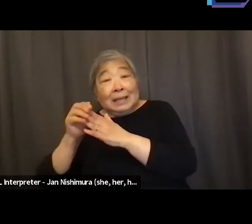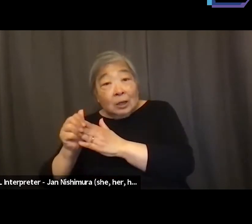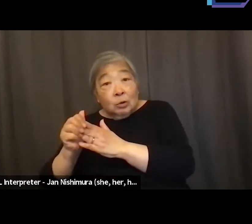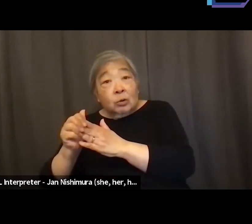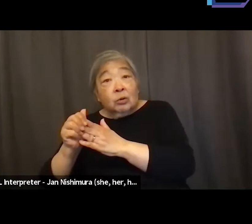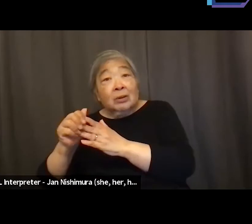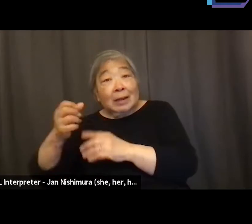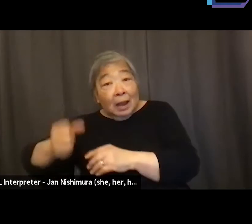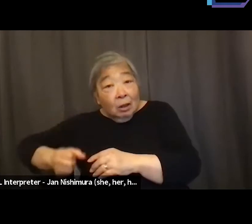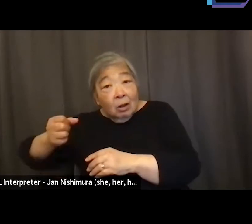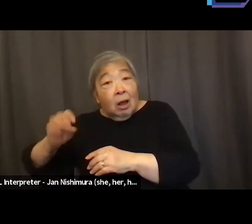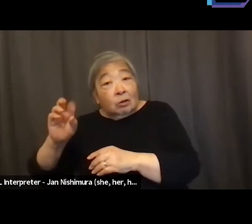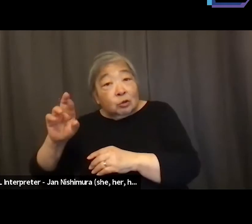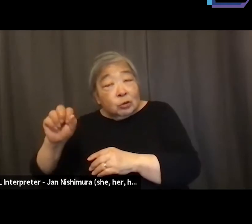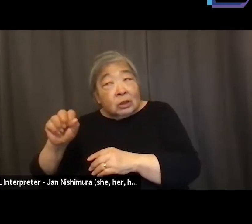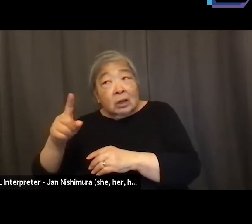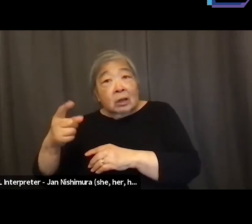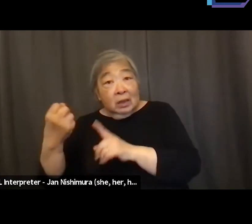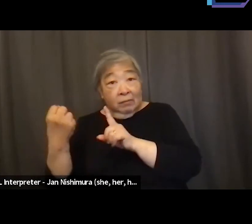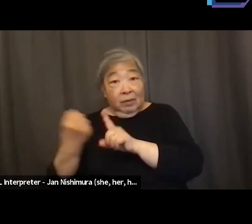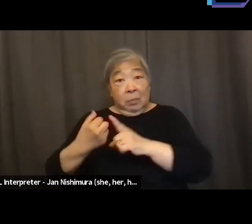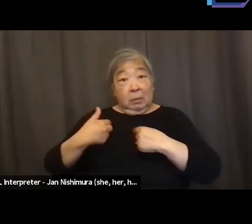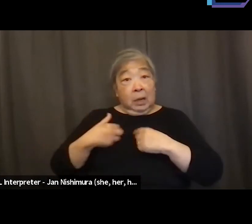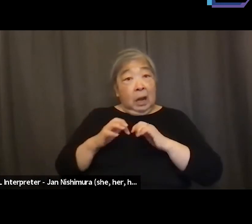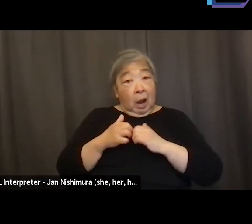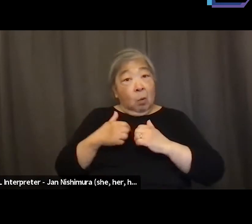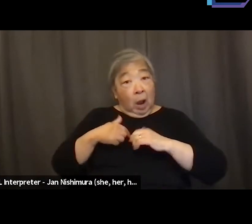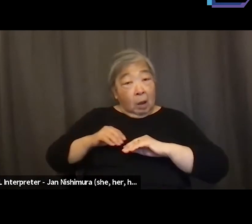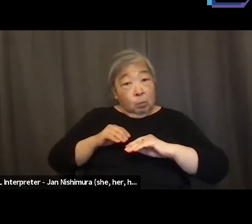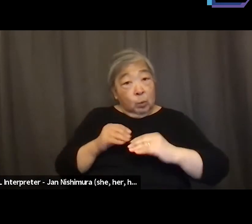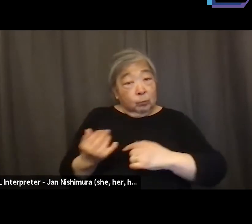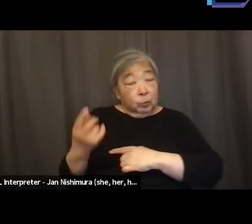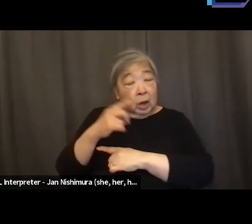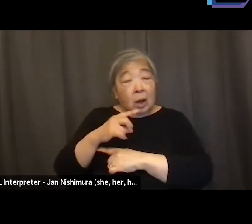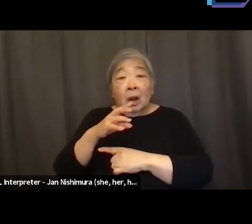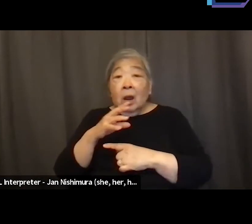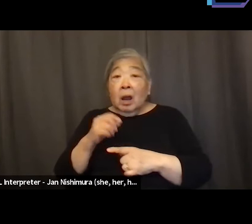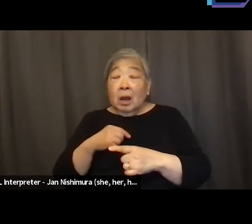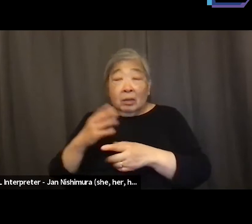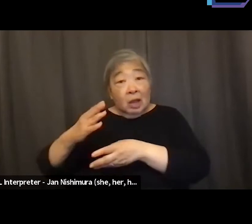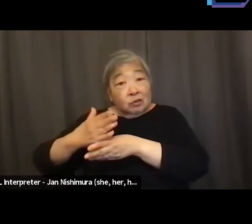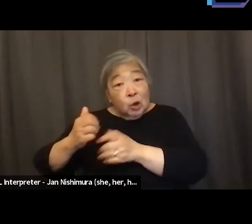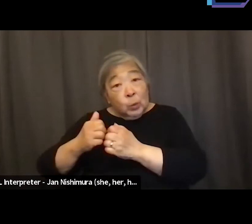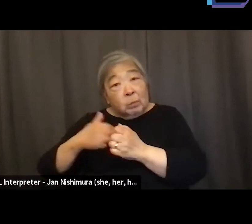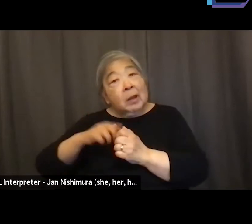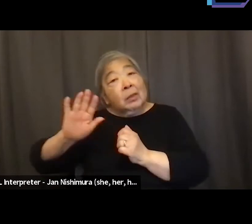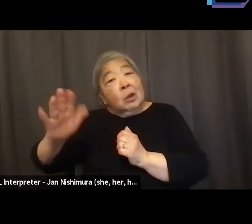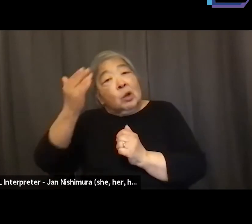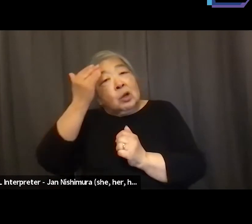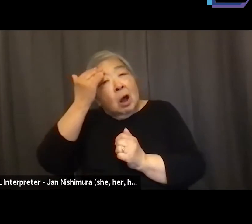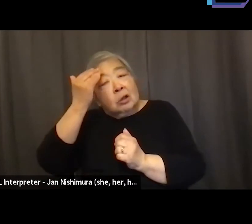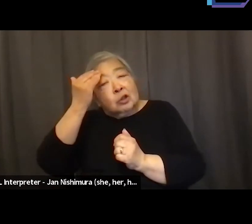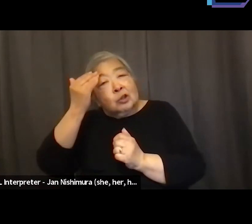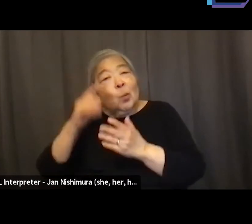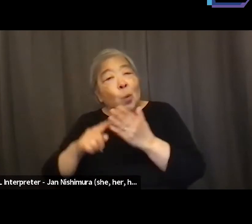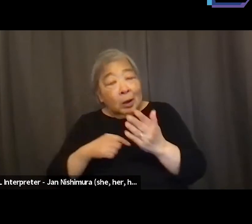impacted the way that I move today, as well as shared with me a lot of the knowledges that I'm going to share